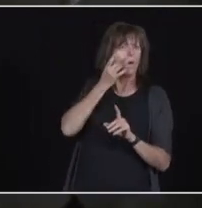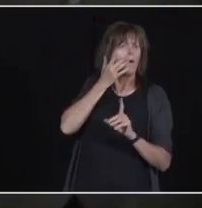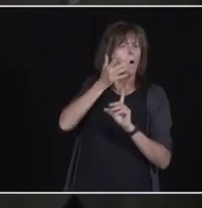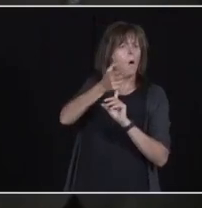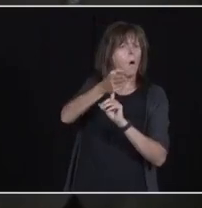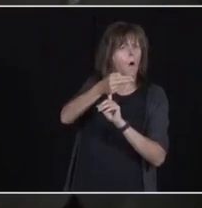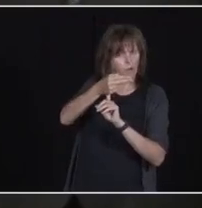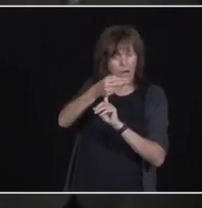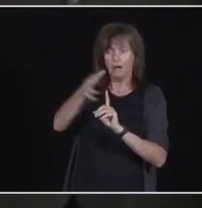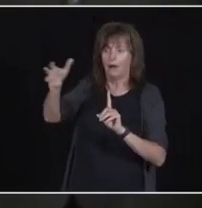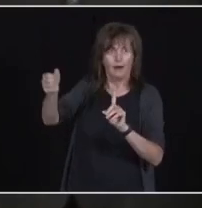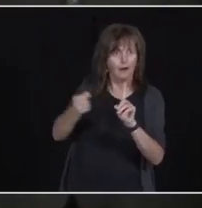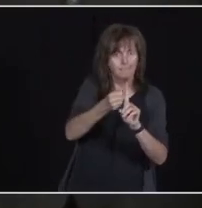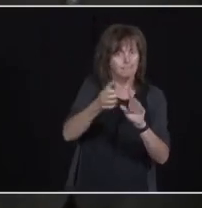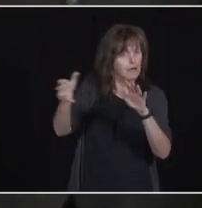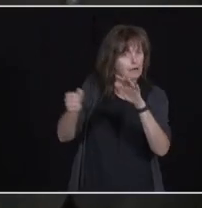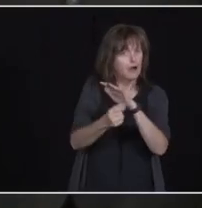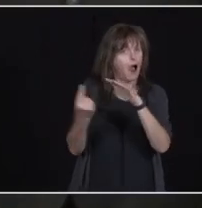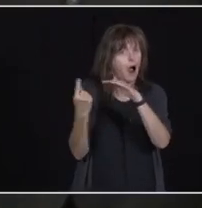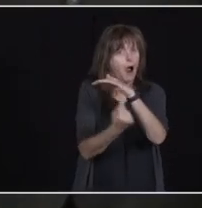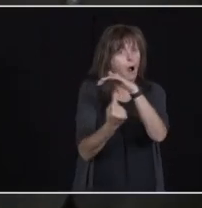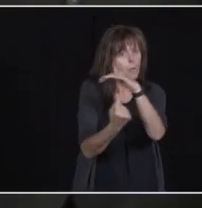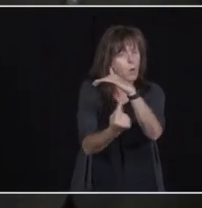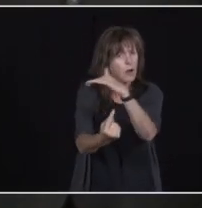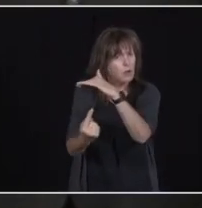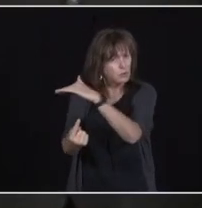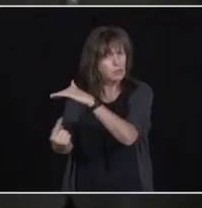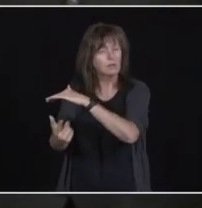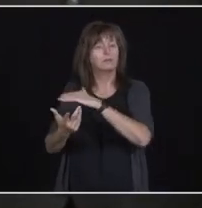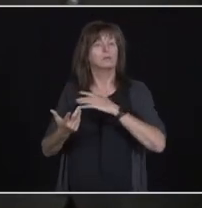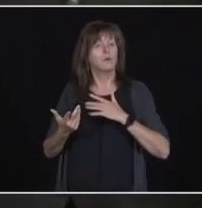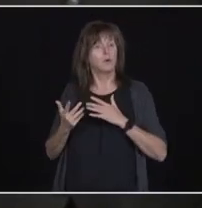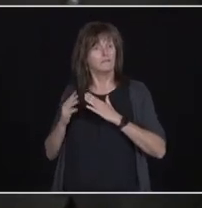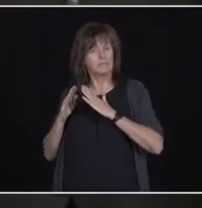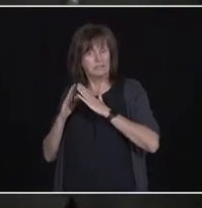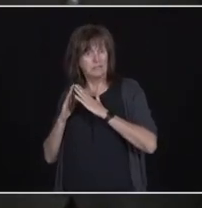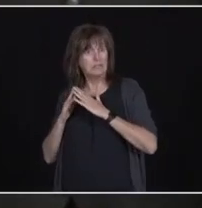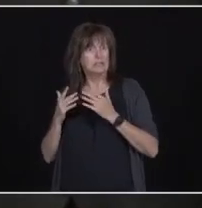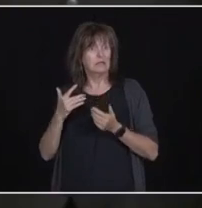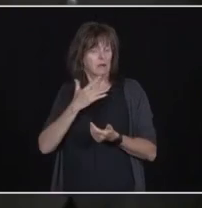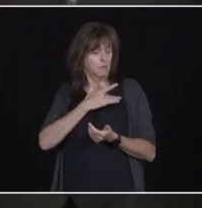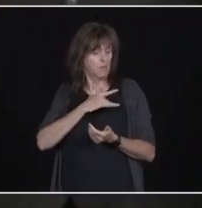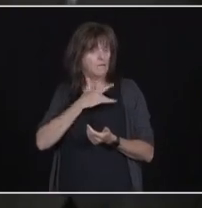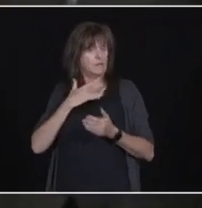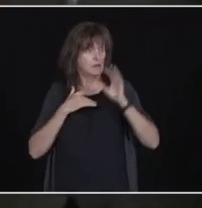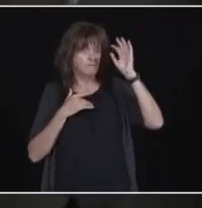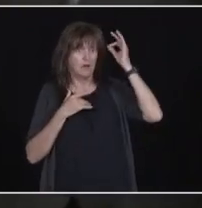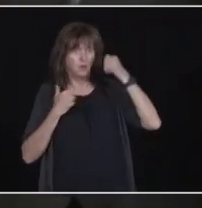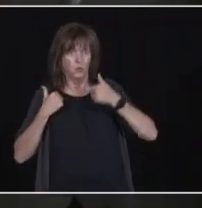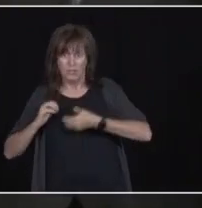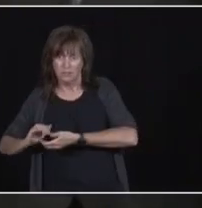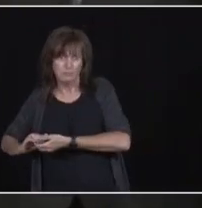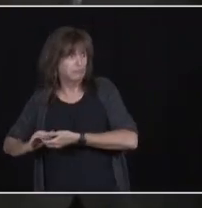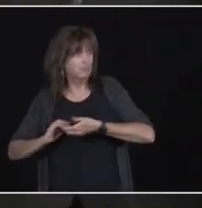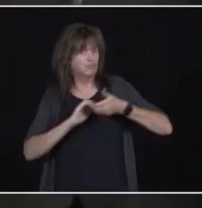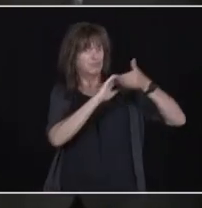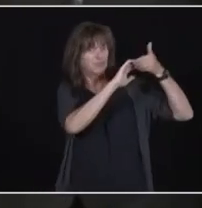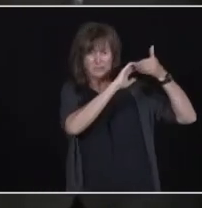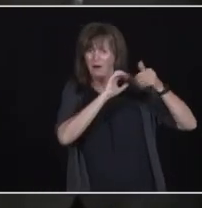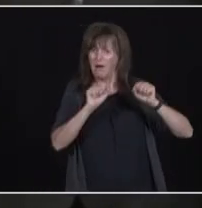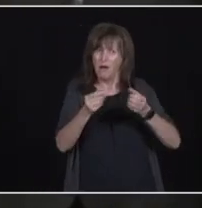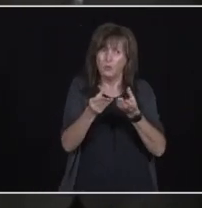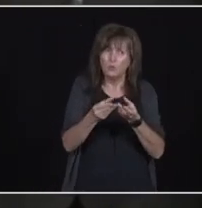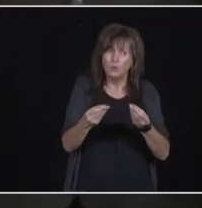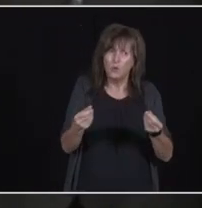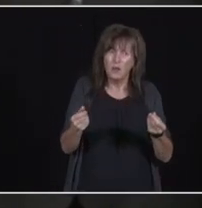provincial, and federal, we can solve the problem. But we really encourage every farmer that has